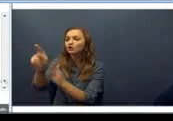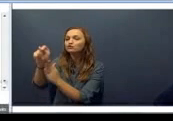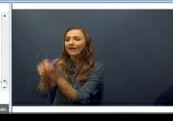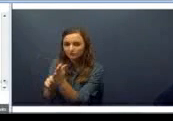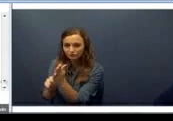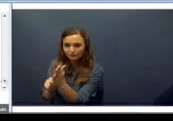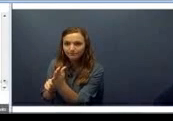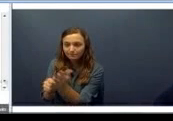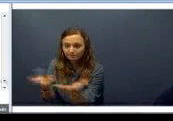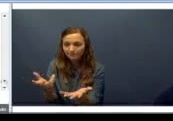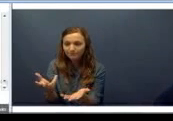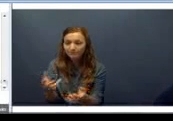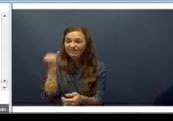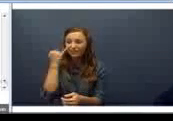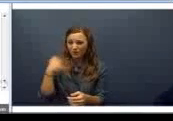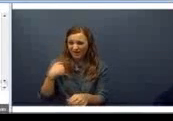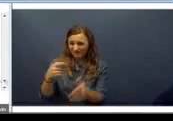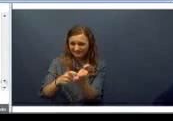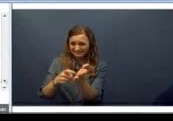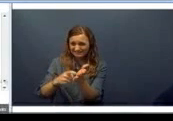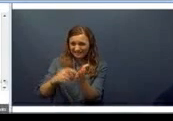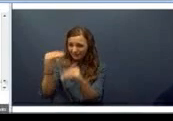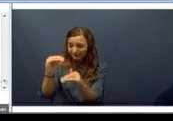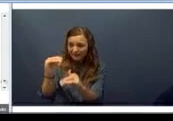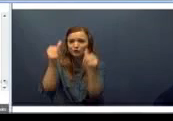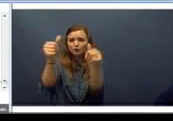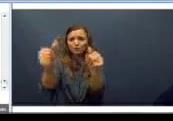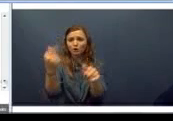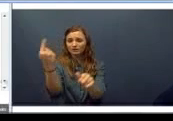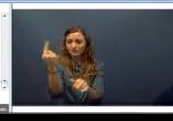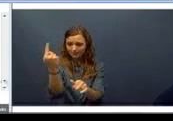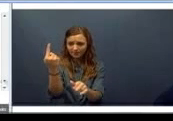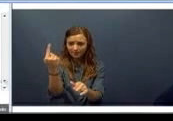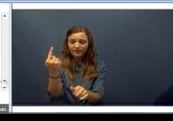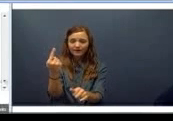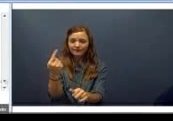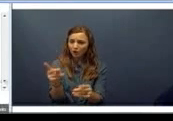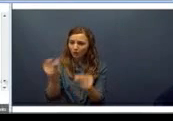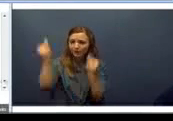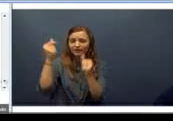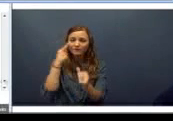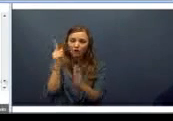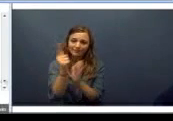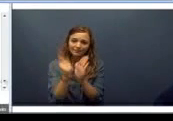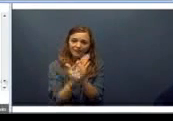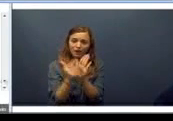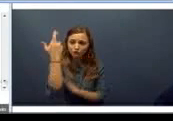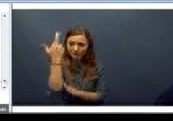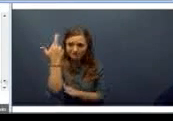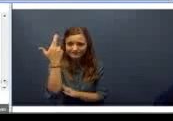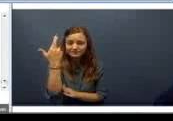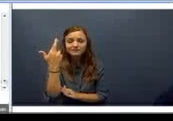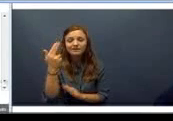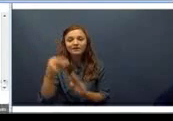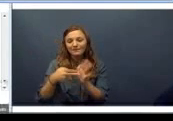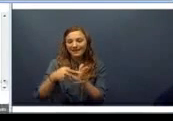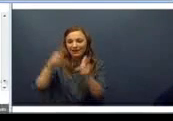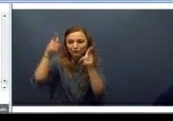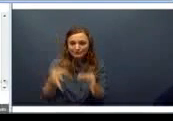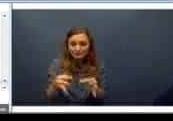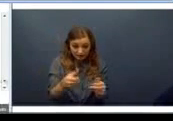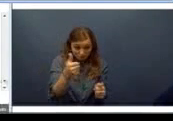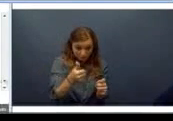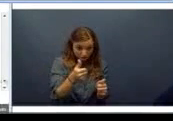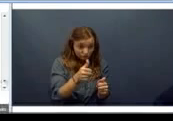for instance, based on resources or you have time constraints, you need to get something posted to your website very quickly for